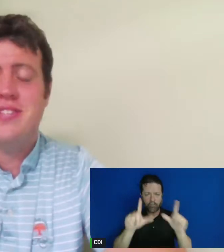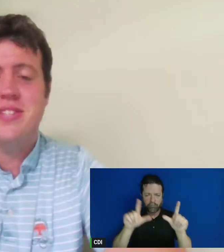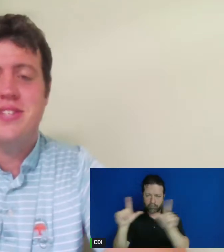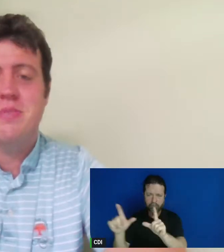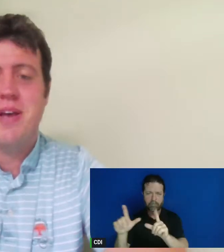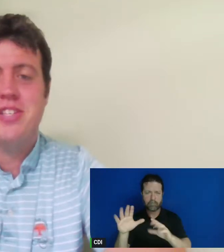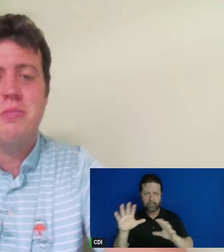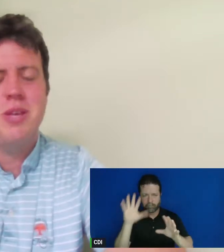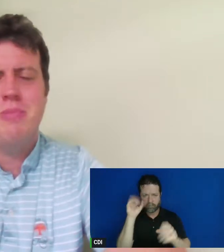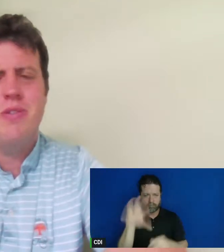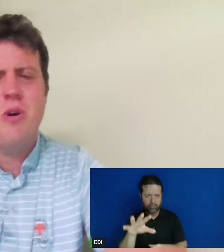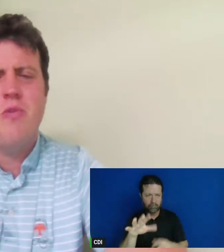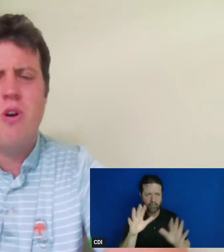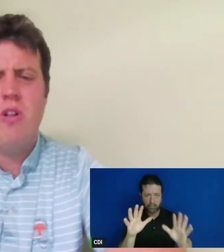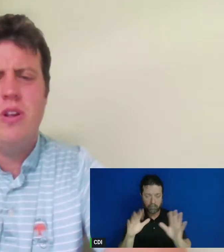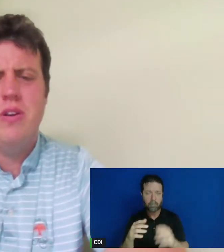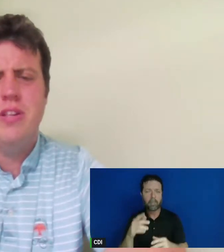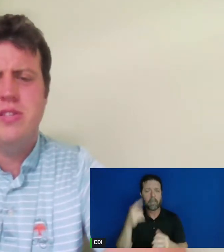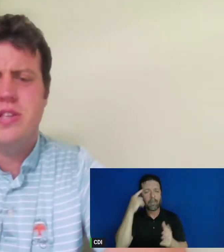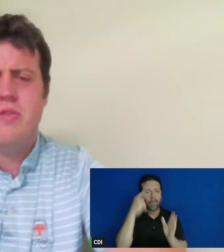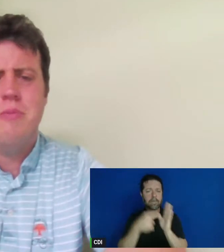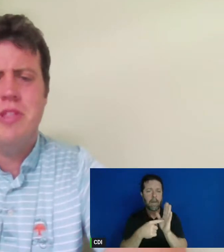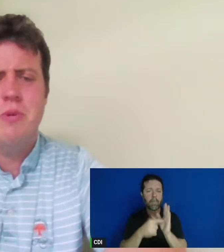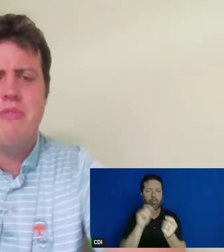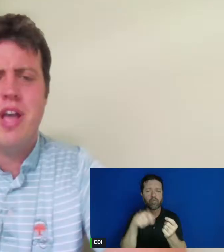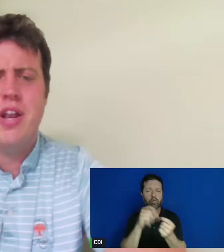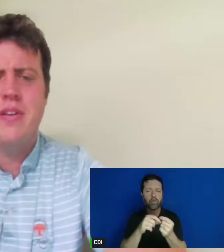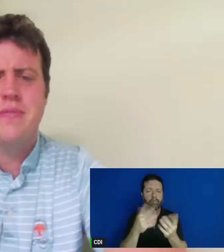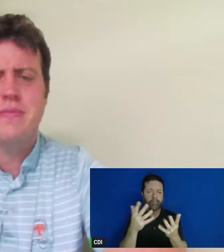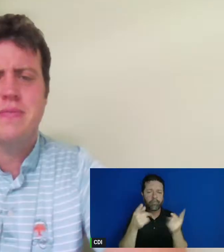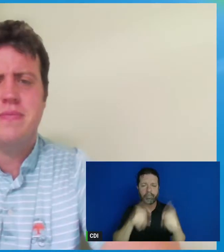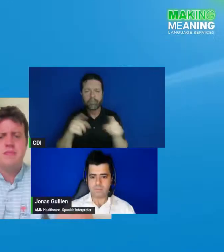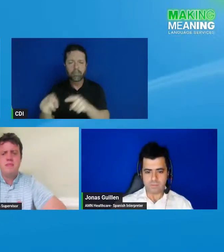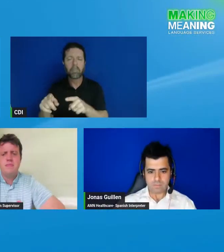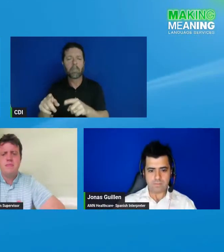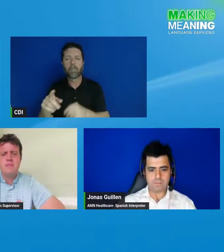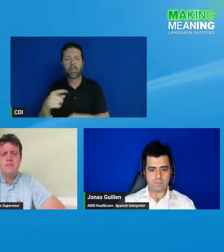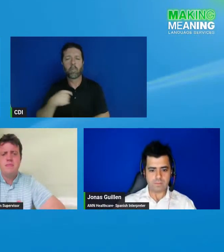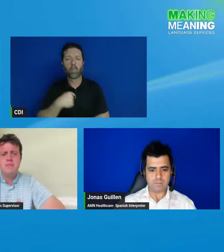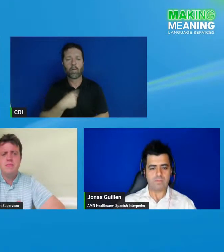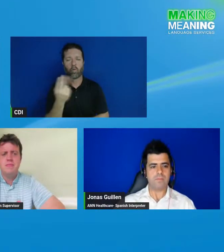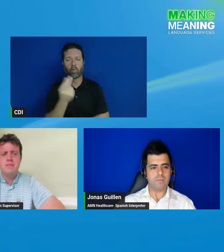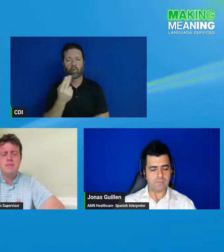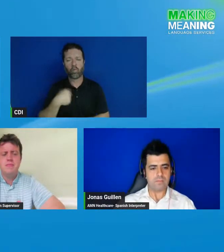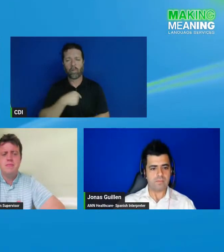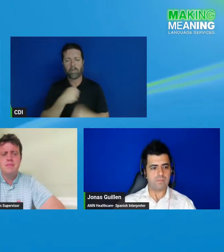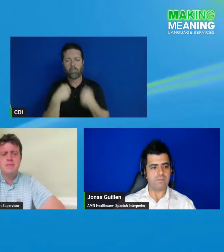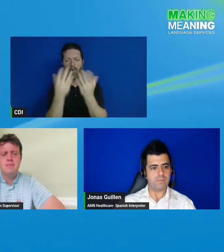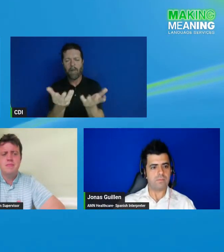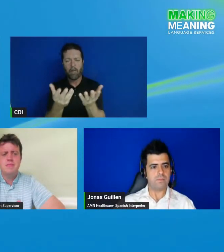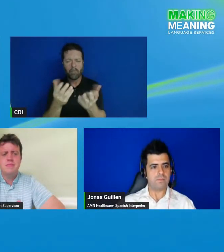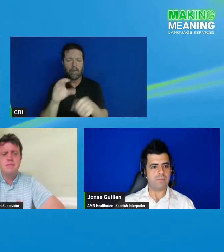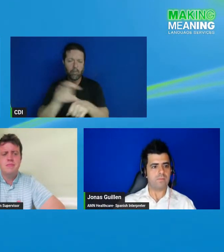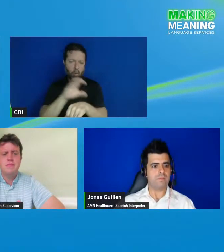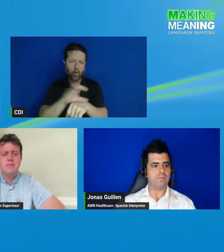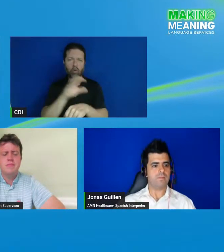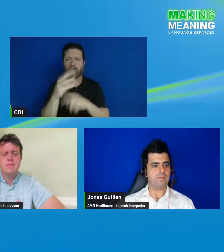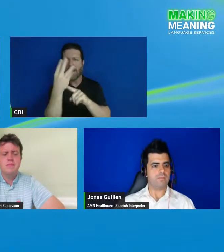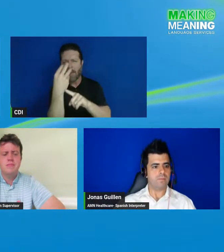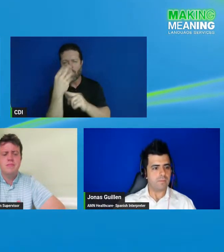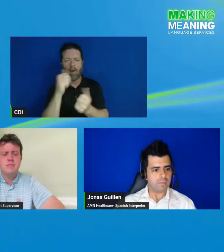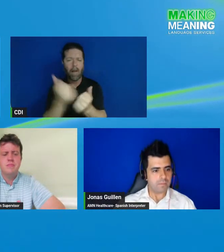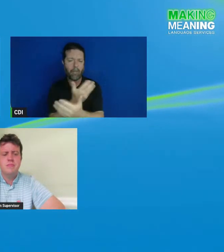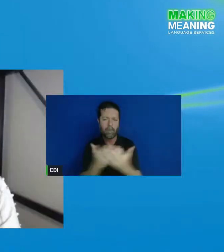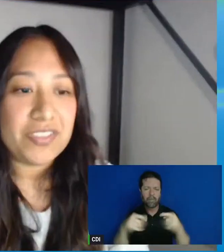specific instances, possibly, but overall, no, it's the equipment that we provide. Yeah. And it's, I'd like to add to that. I'm